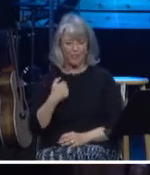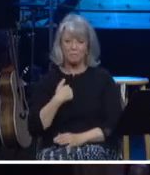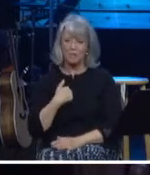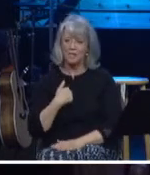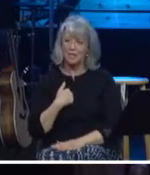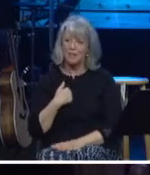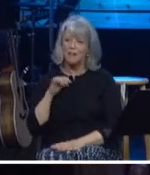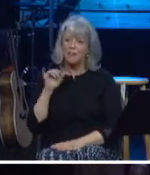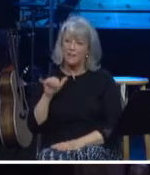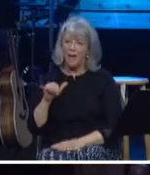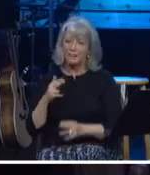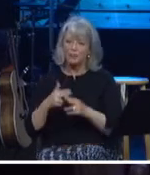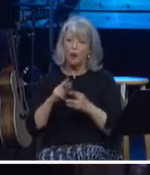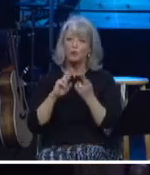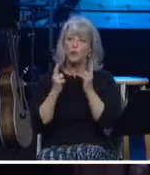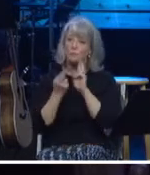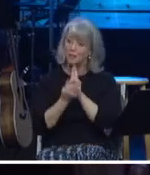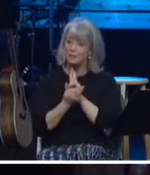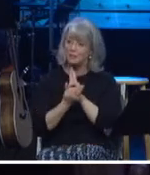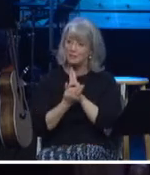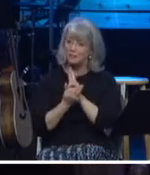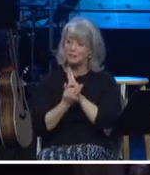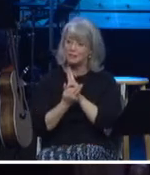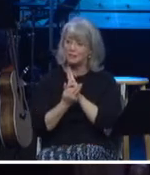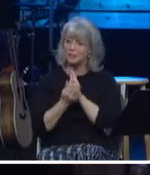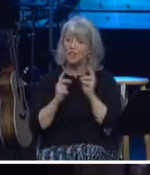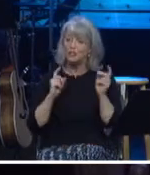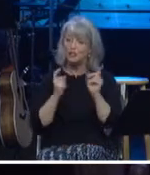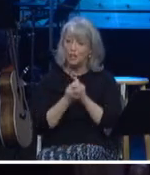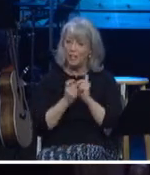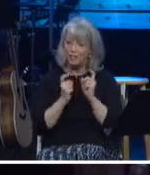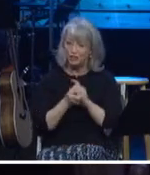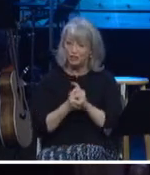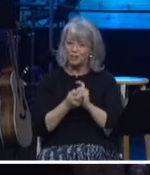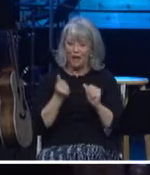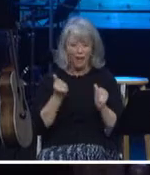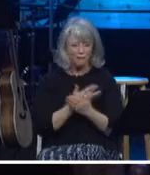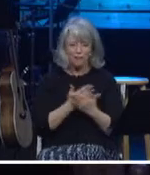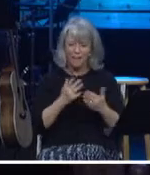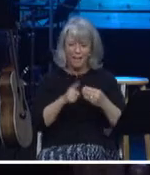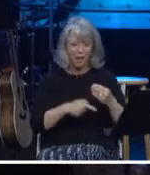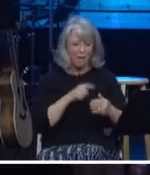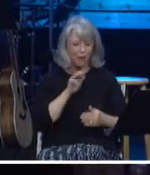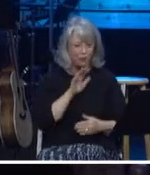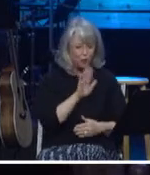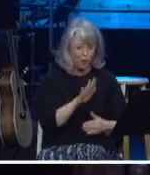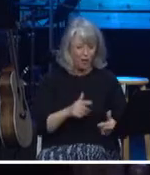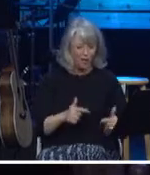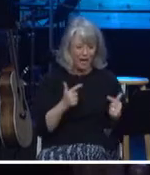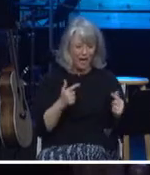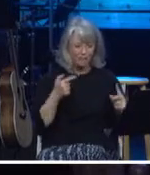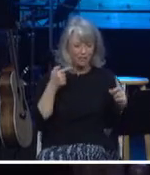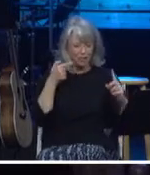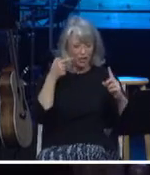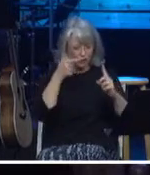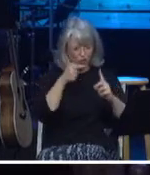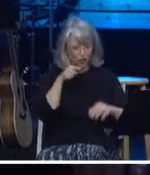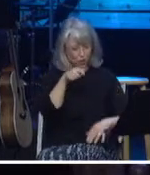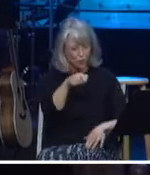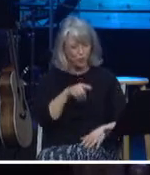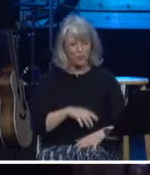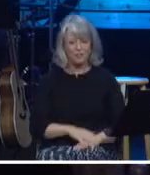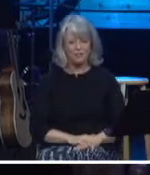This is repentance. You need to turn. Turn from everything about your life that you once lived